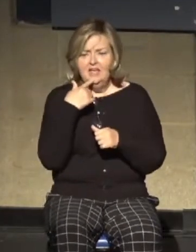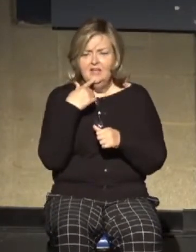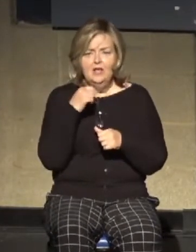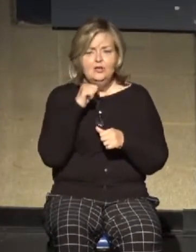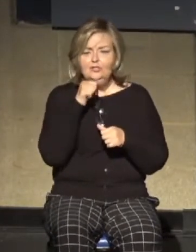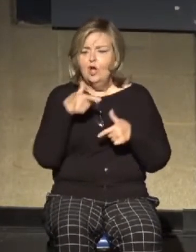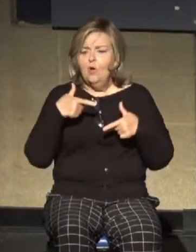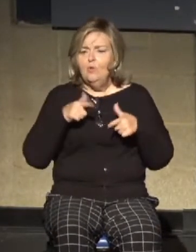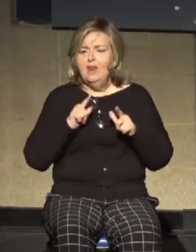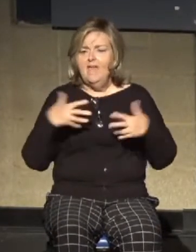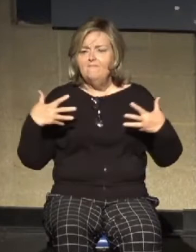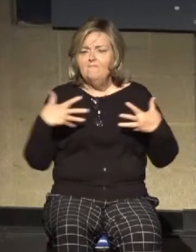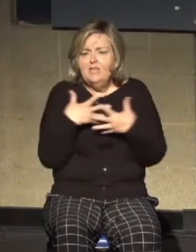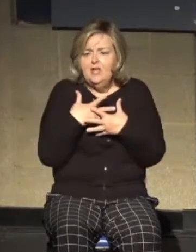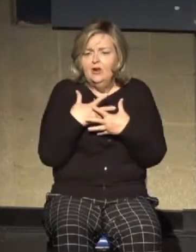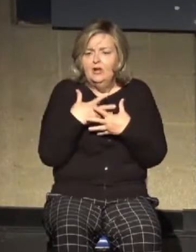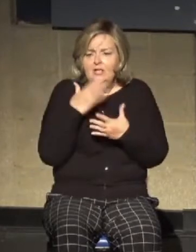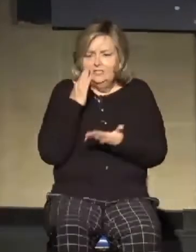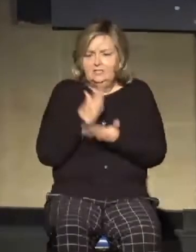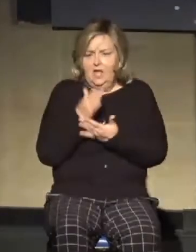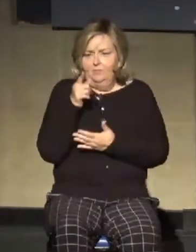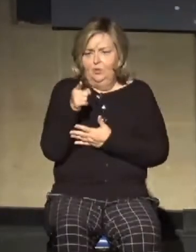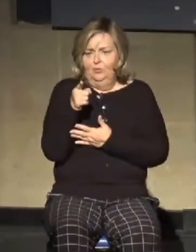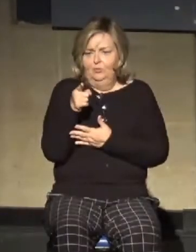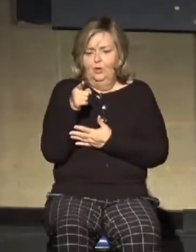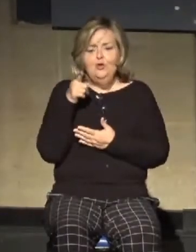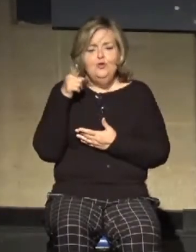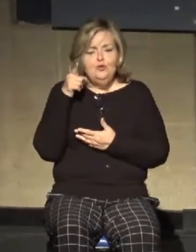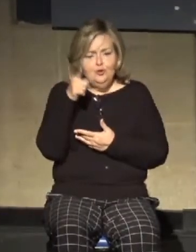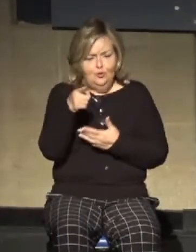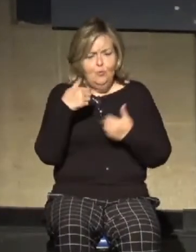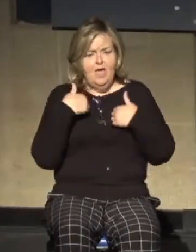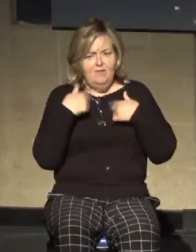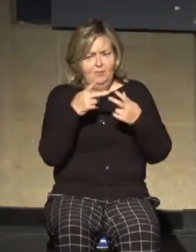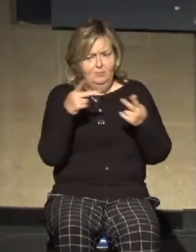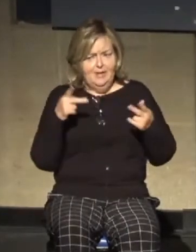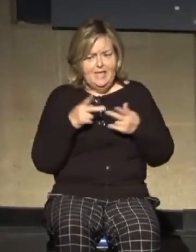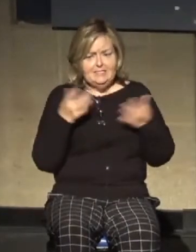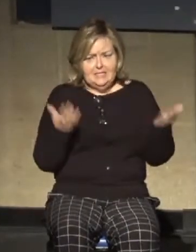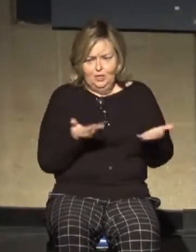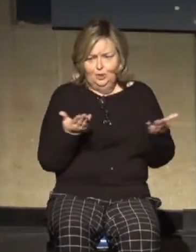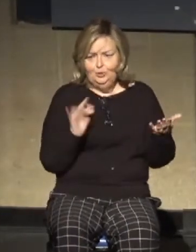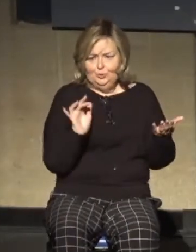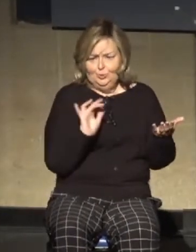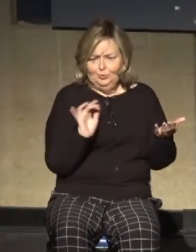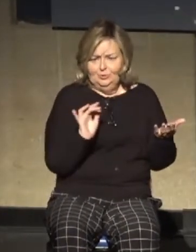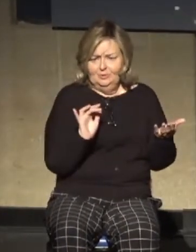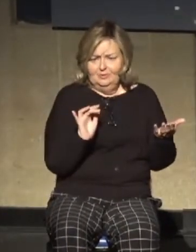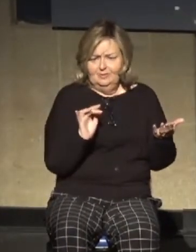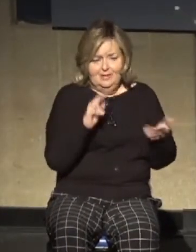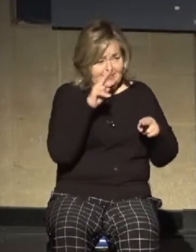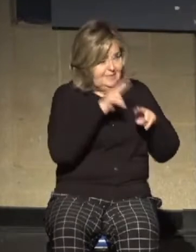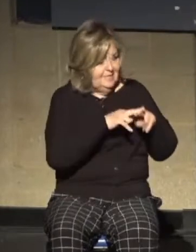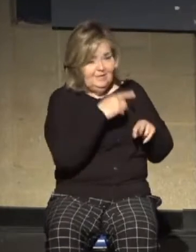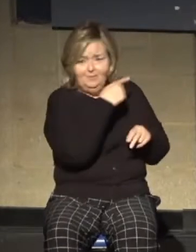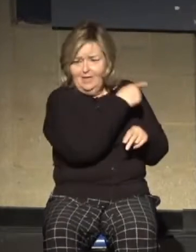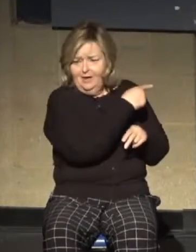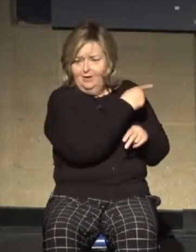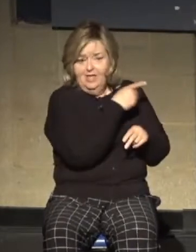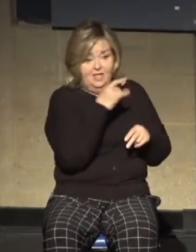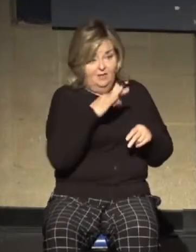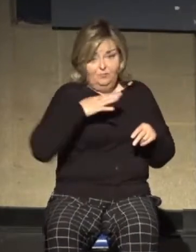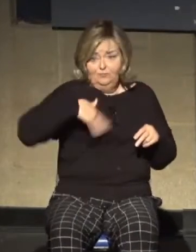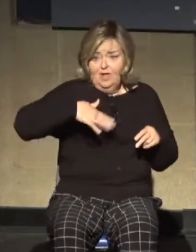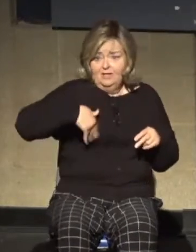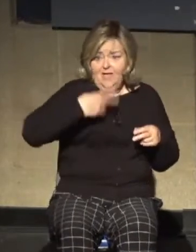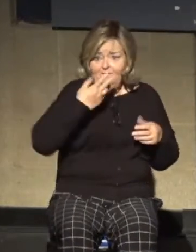let fear hold you back. You belong here too, in a seat for graduates. If you haven't finished your high